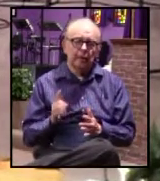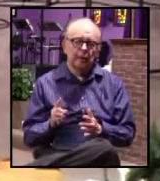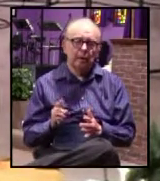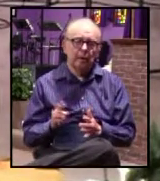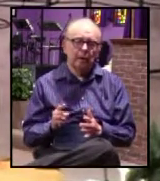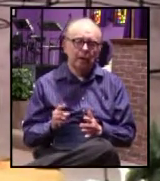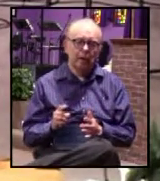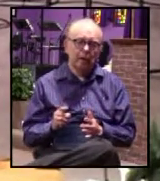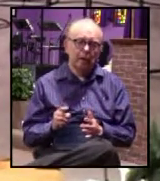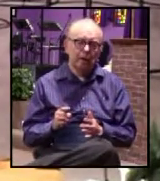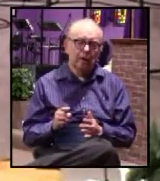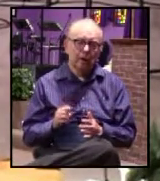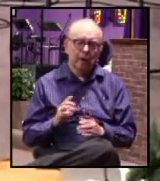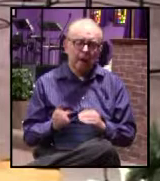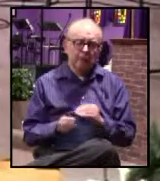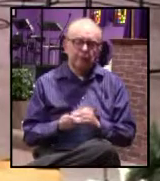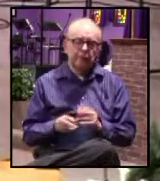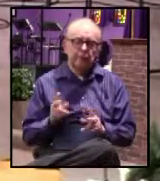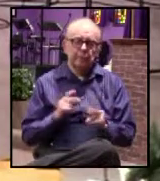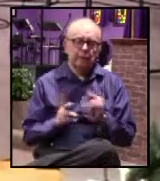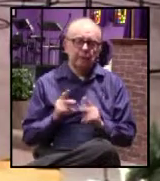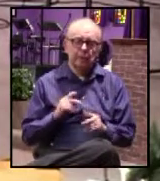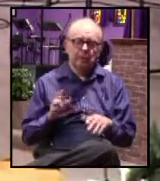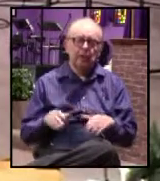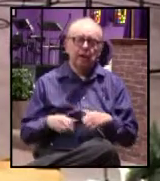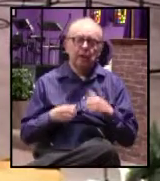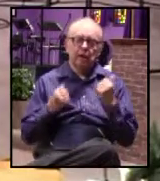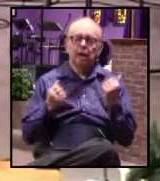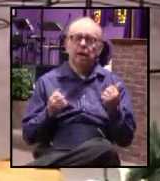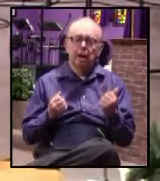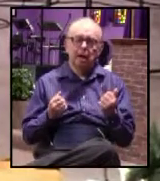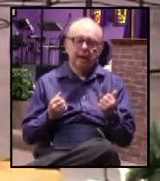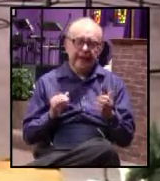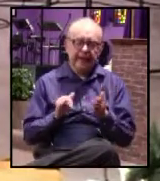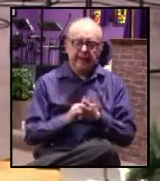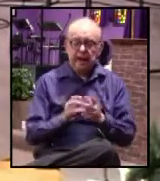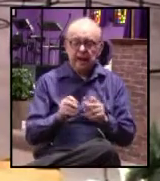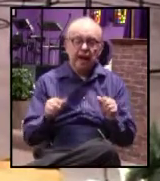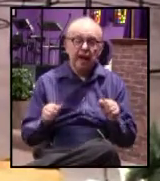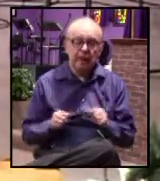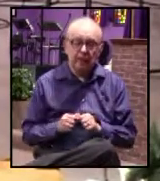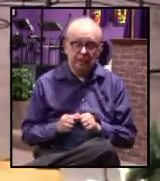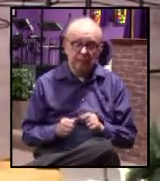4,551 plus people live in that area.